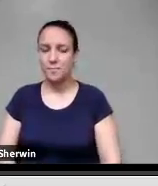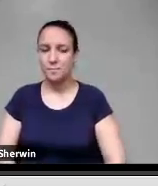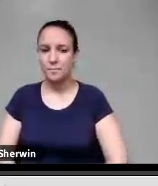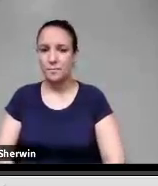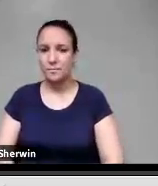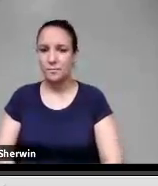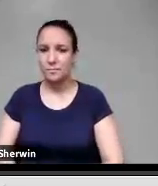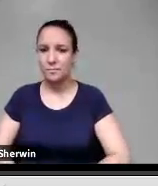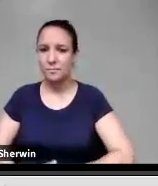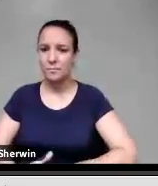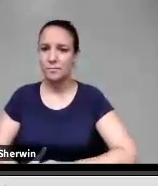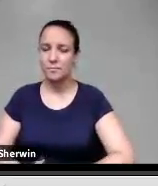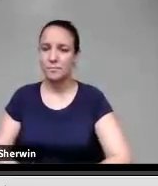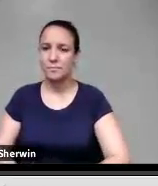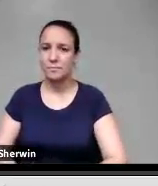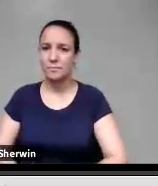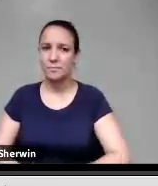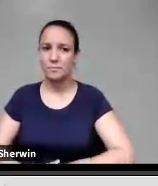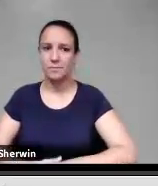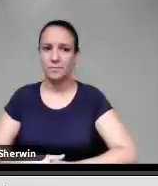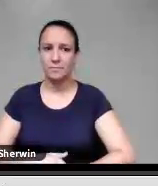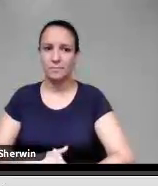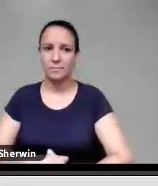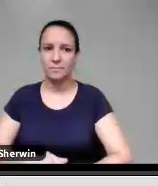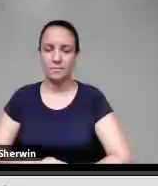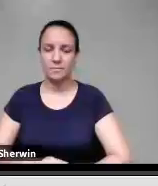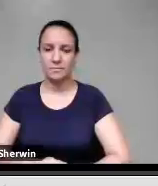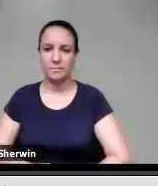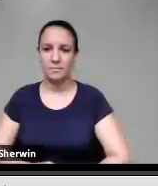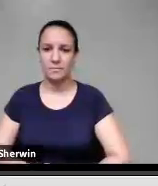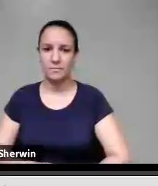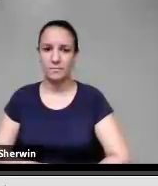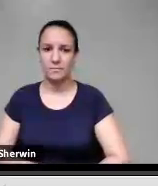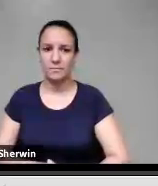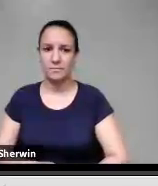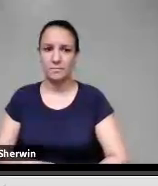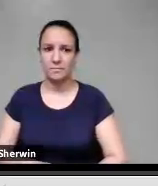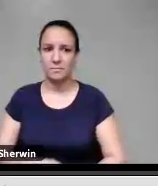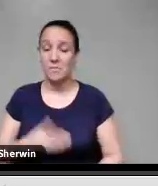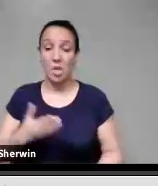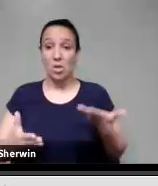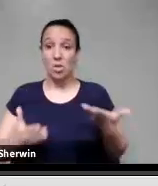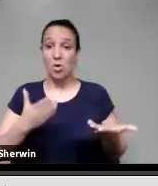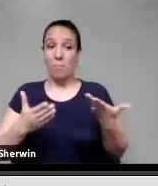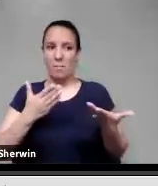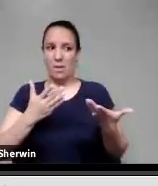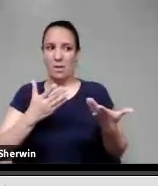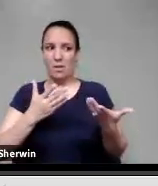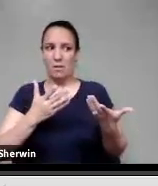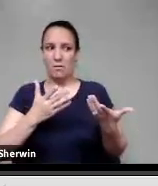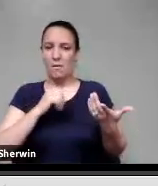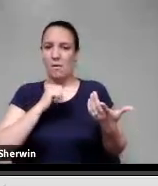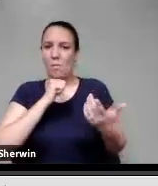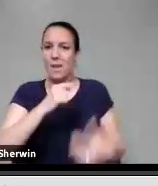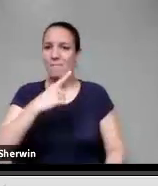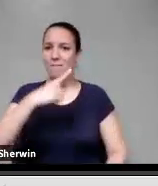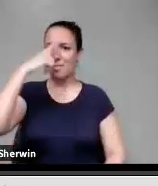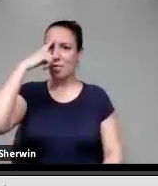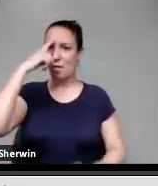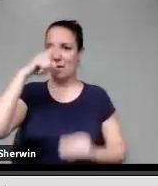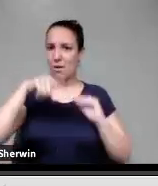making. And we just haven't tuned into it as much. Not because we're bad listeners, but because we never thought it was something that would be valuable